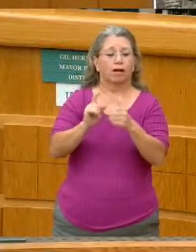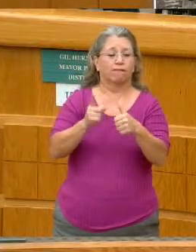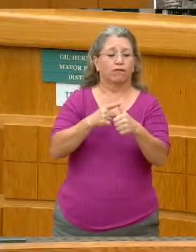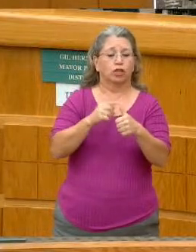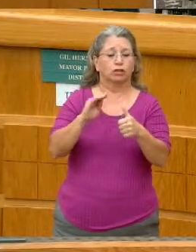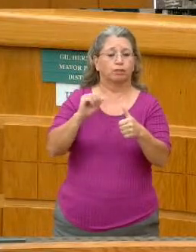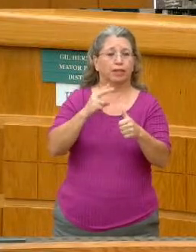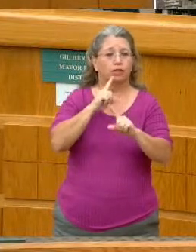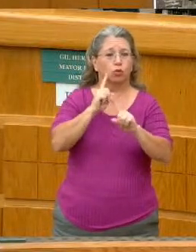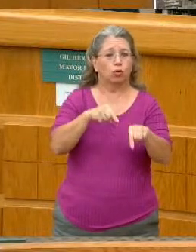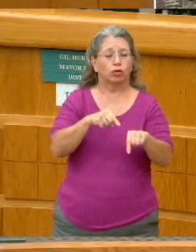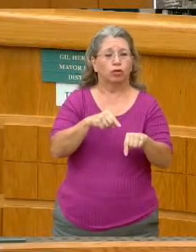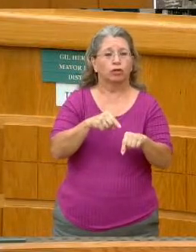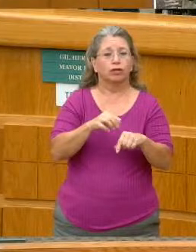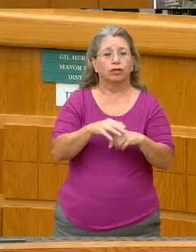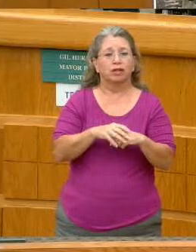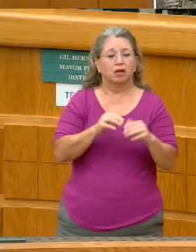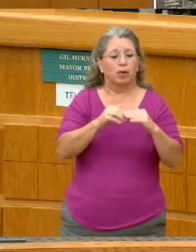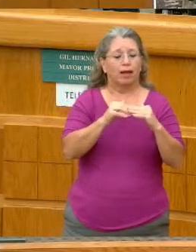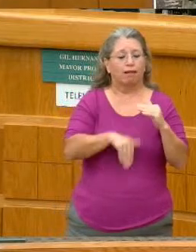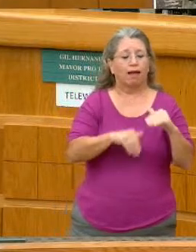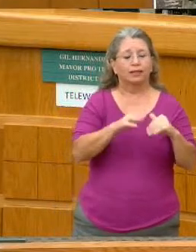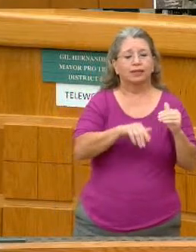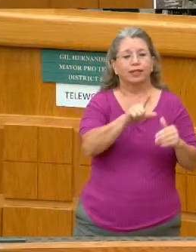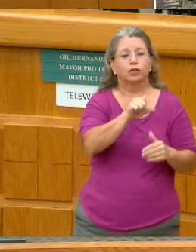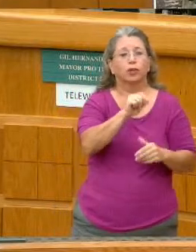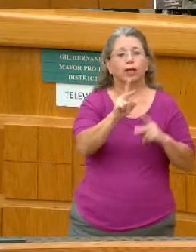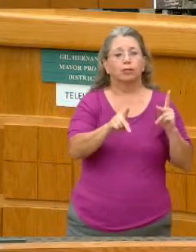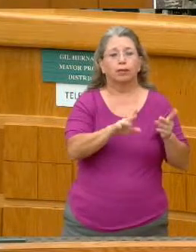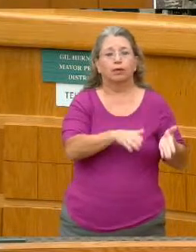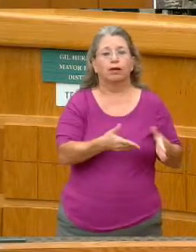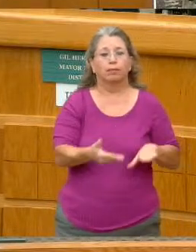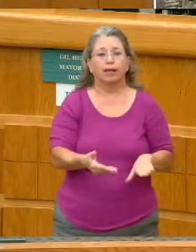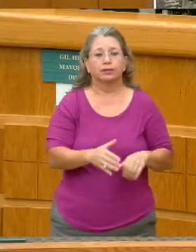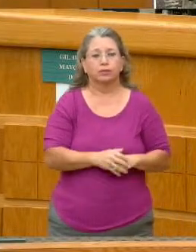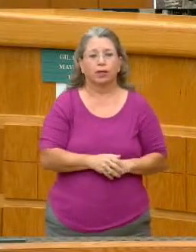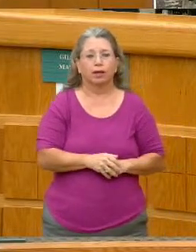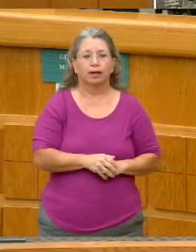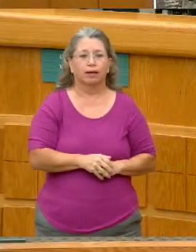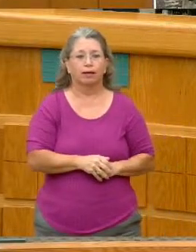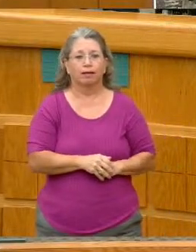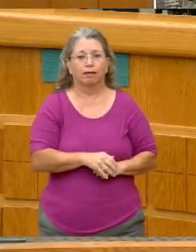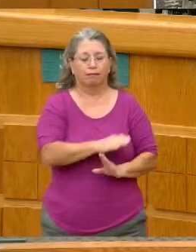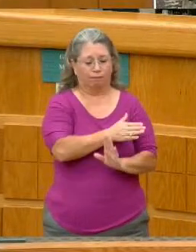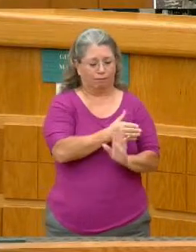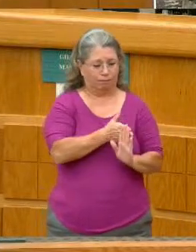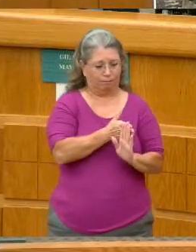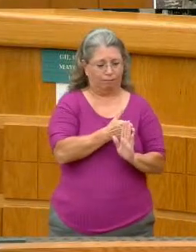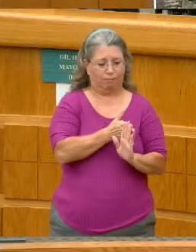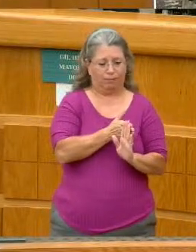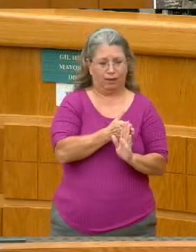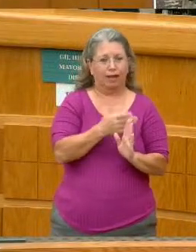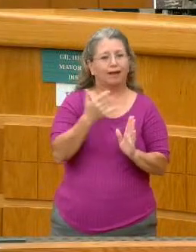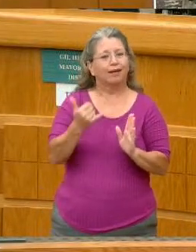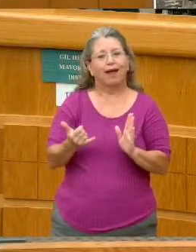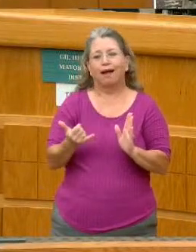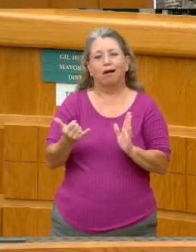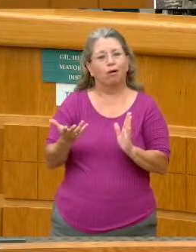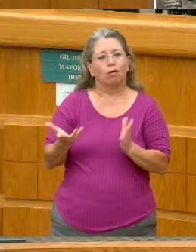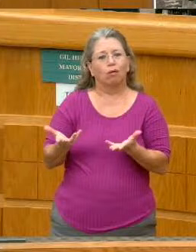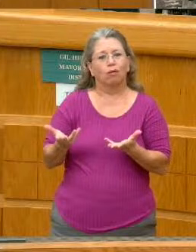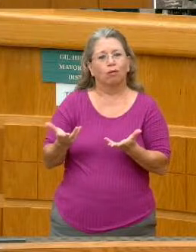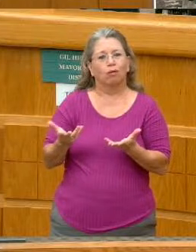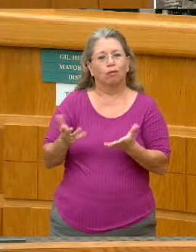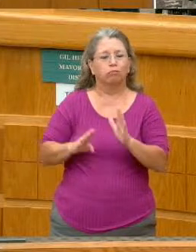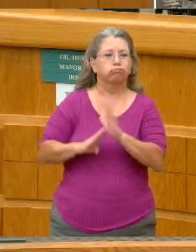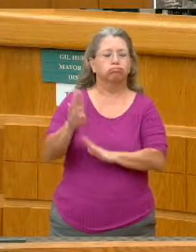people amongst us that had succumbed to this virus. Now look at us